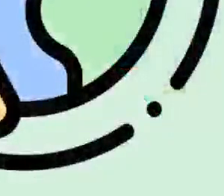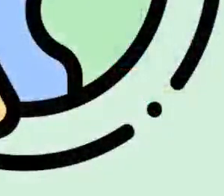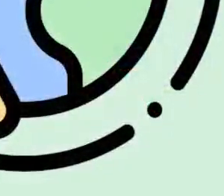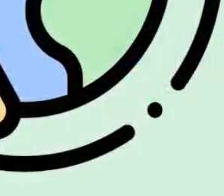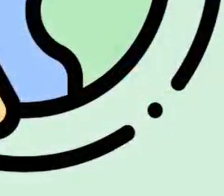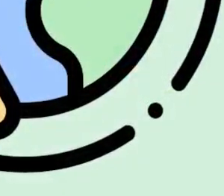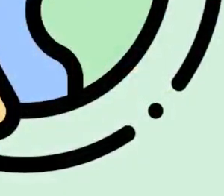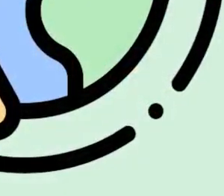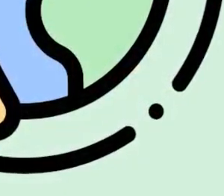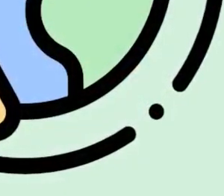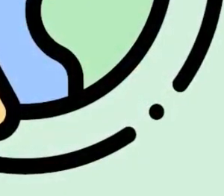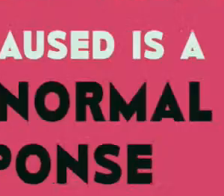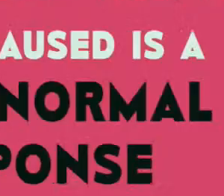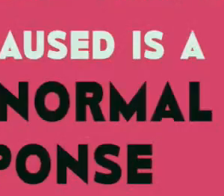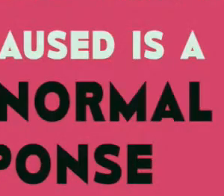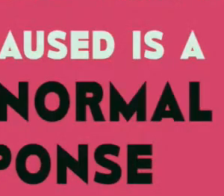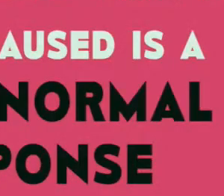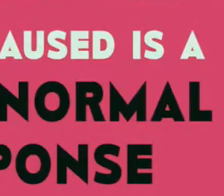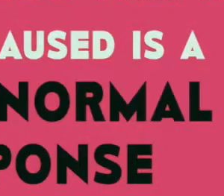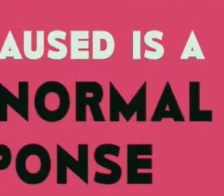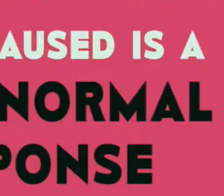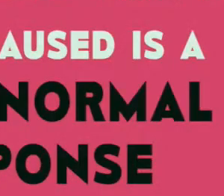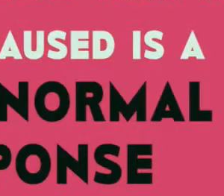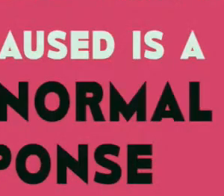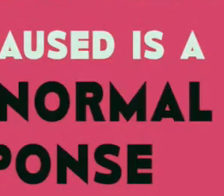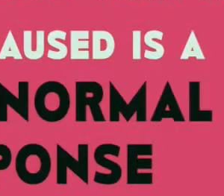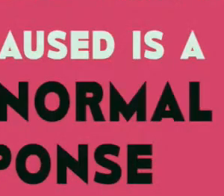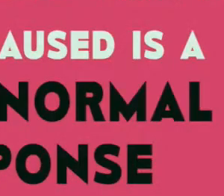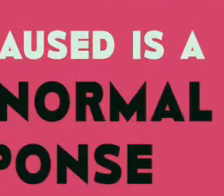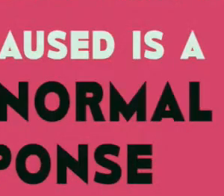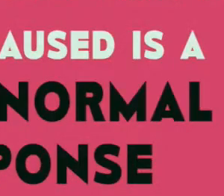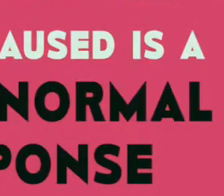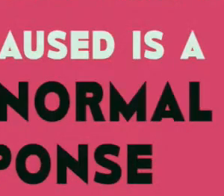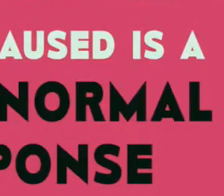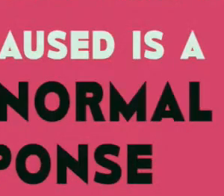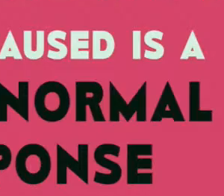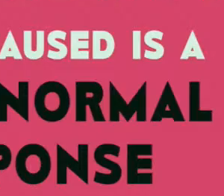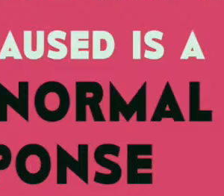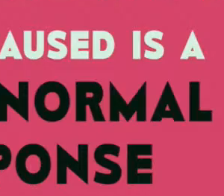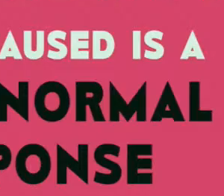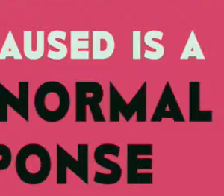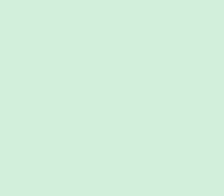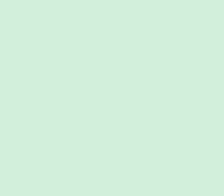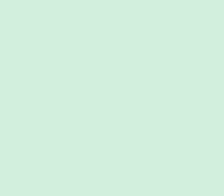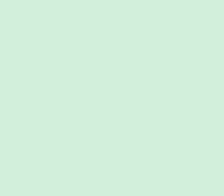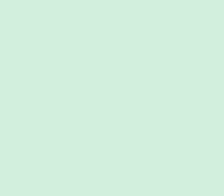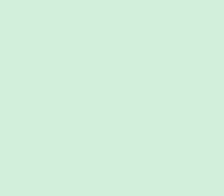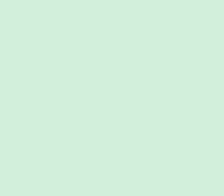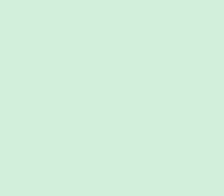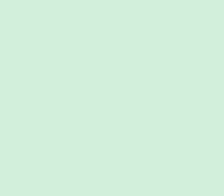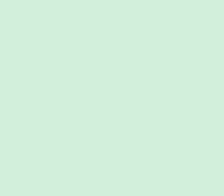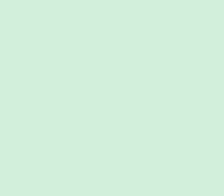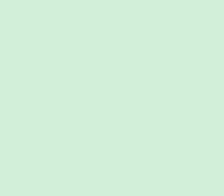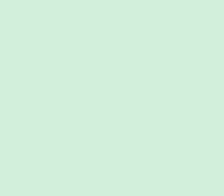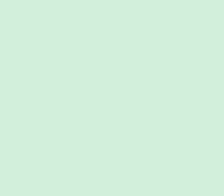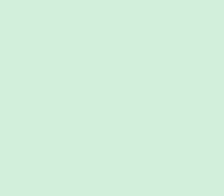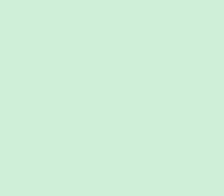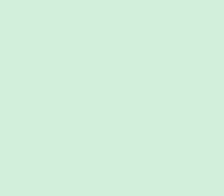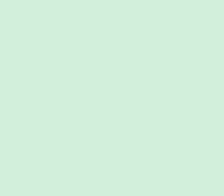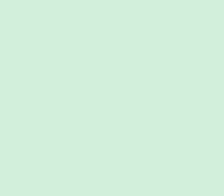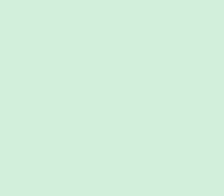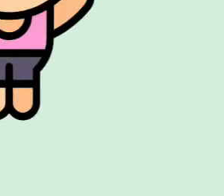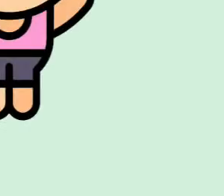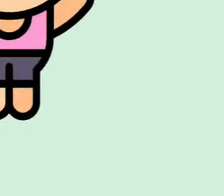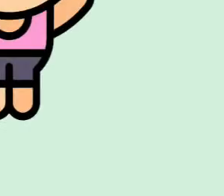Evil in the lives of many people, and the increased stress that it has caused is a very normal response. High levels of stress